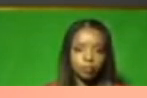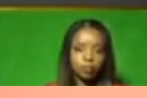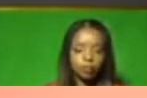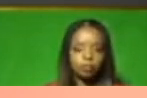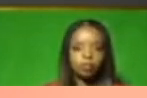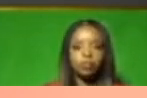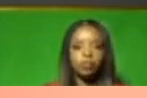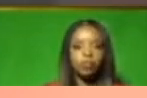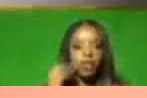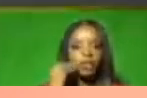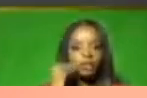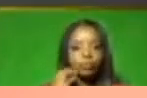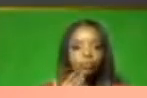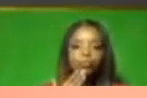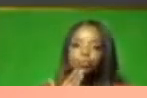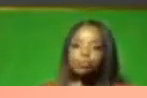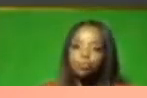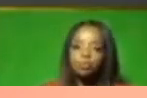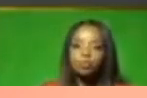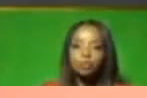nakonyana e ke fiwang yona